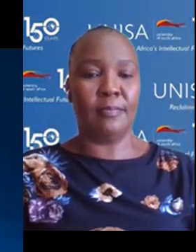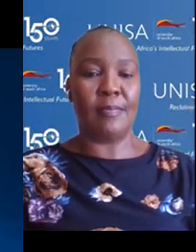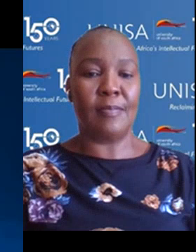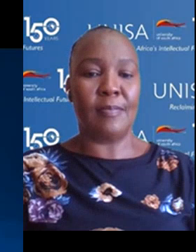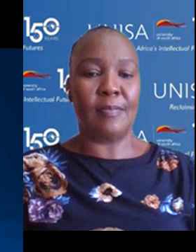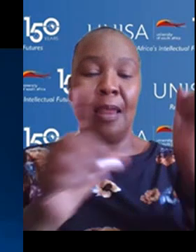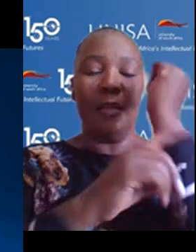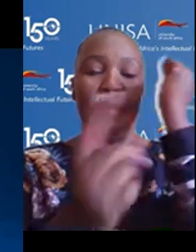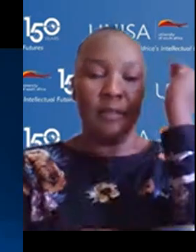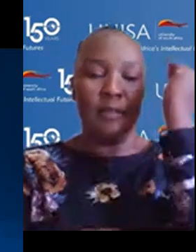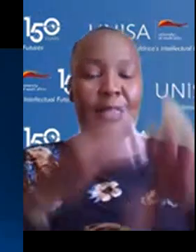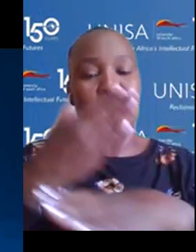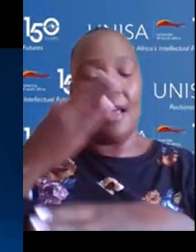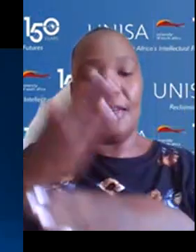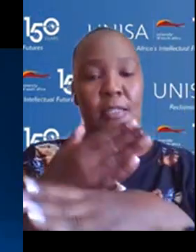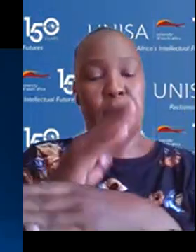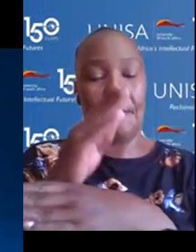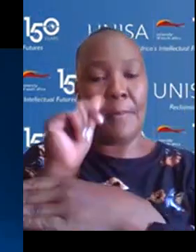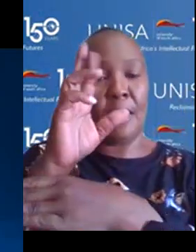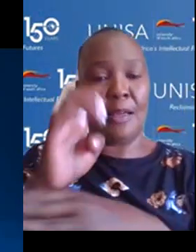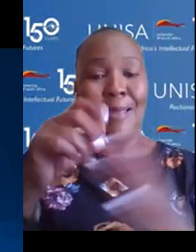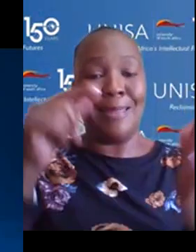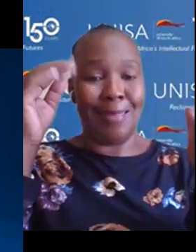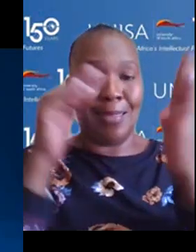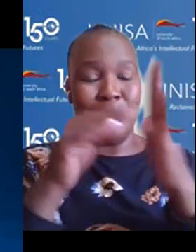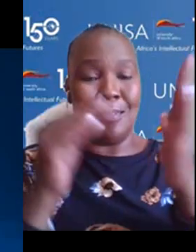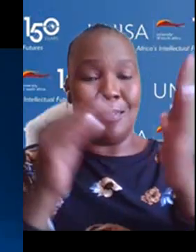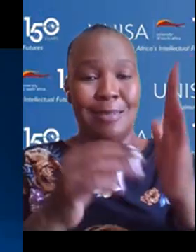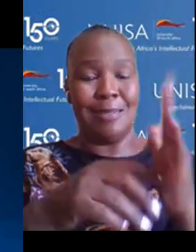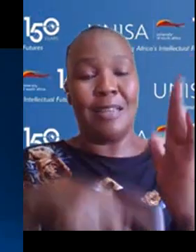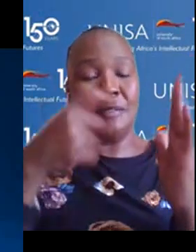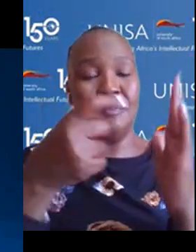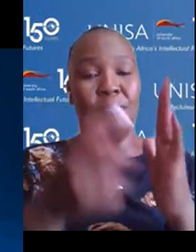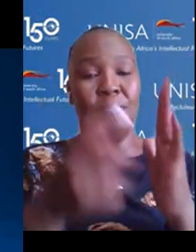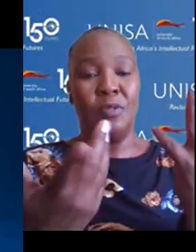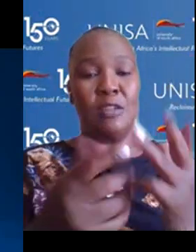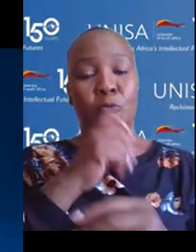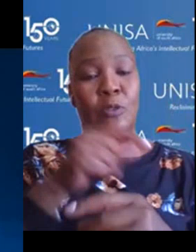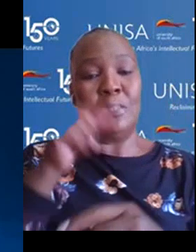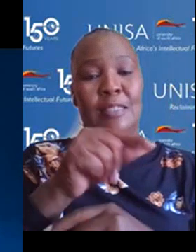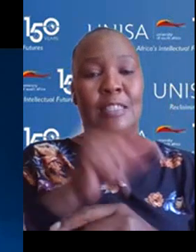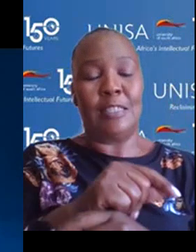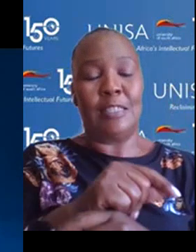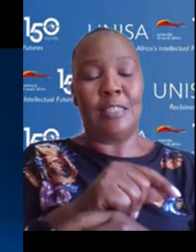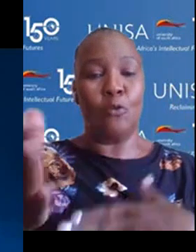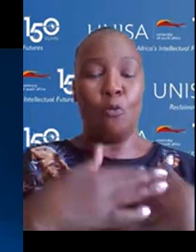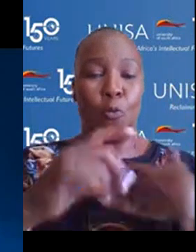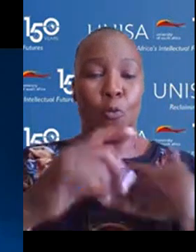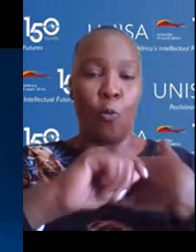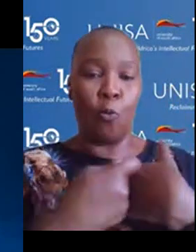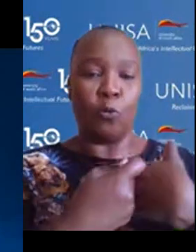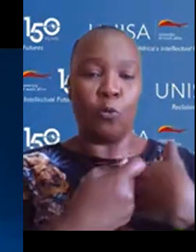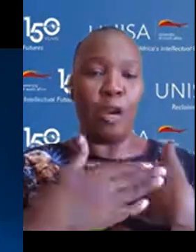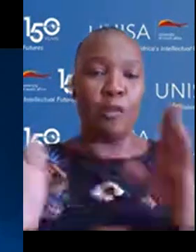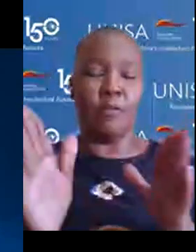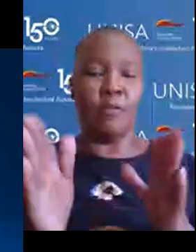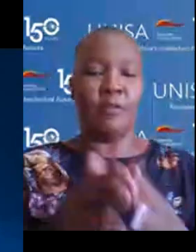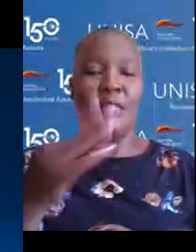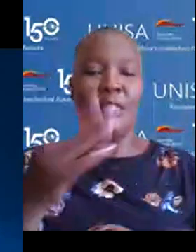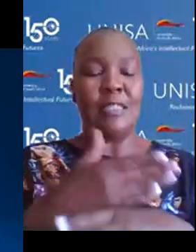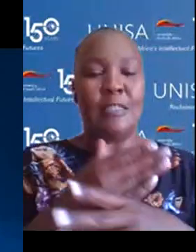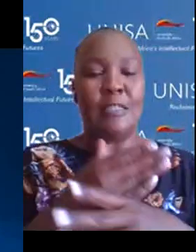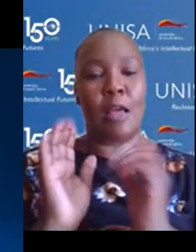Lastly, there is the taskbar. Within this customization menu, you can lock or unlock the taskbar. You can have the taskbar hide from